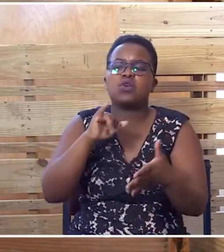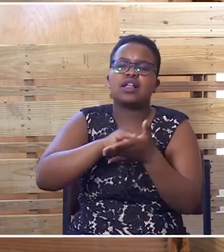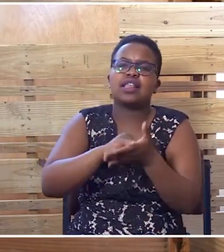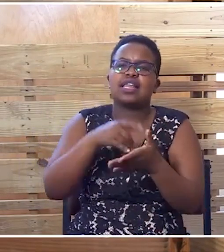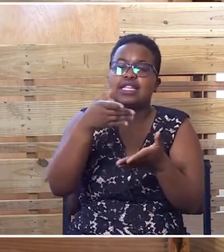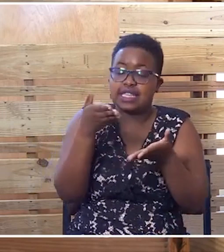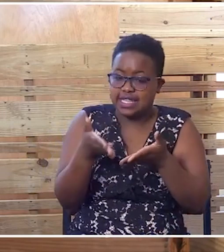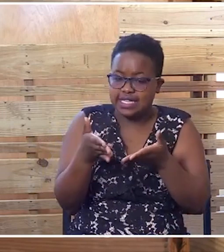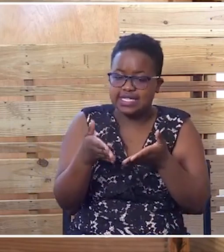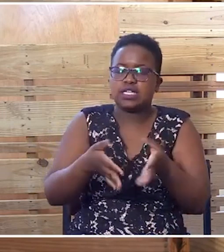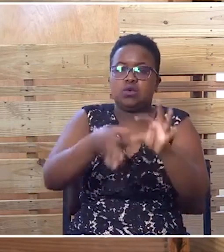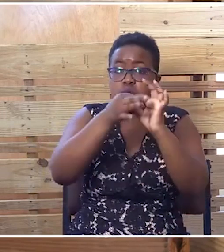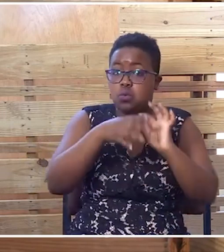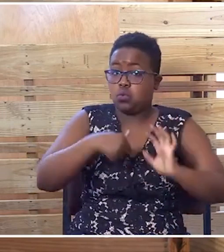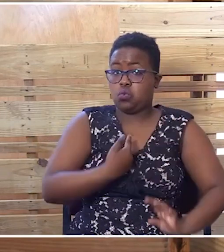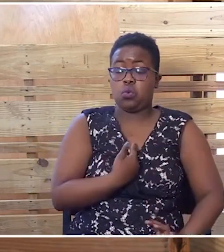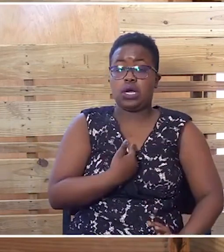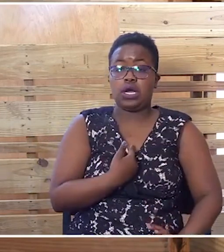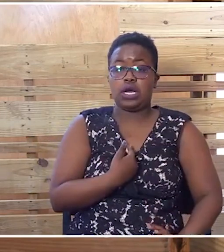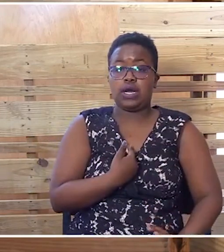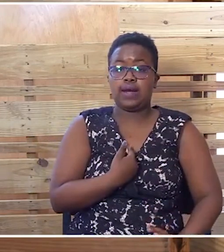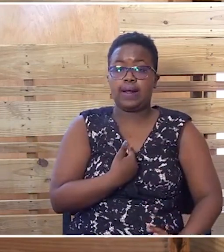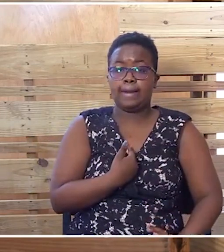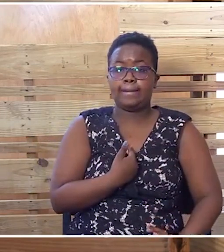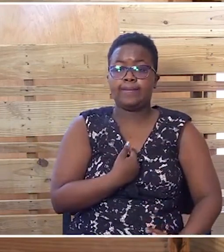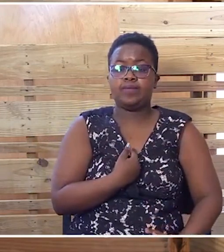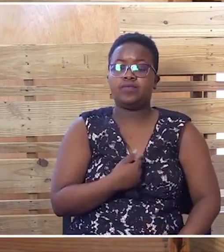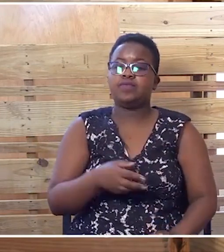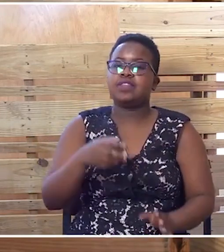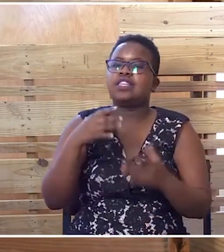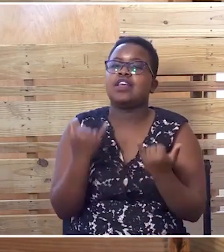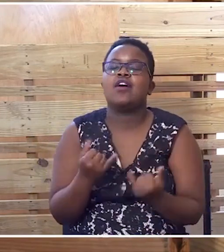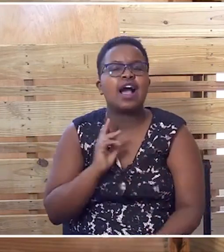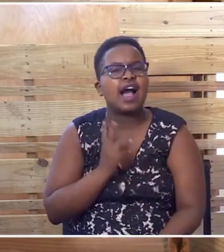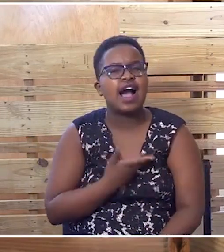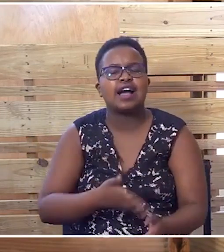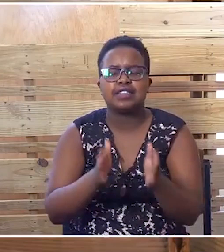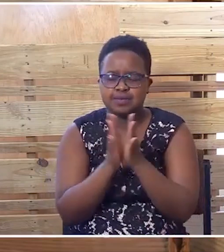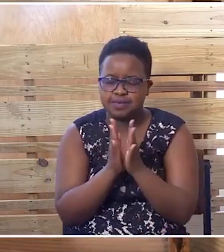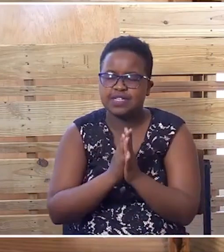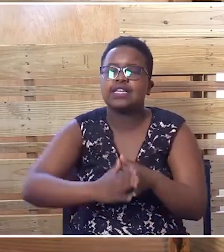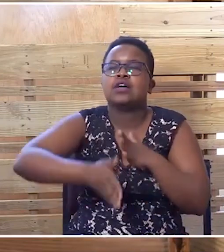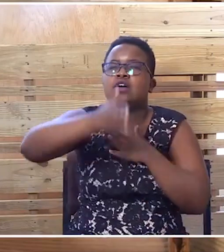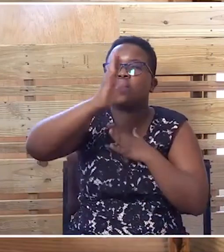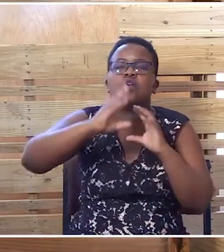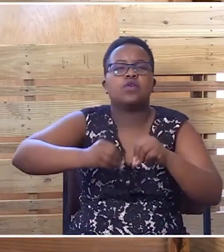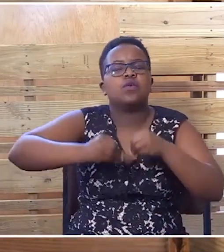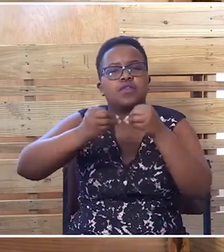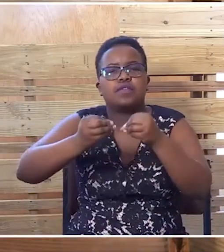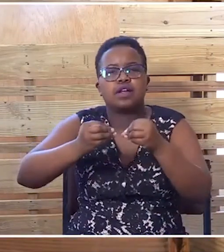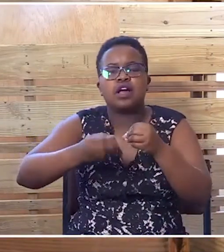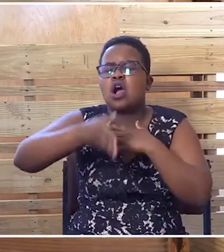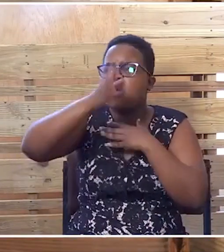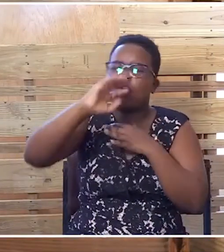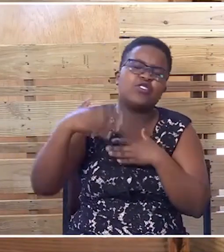can get it. That is not right, you know. So it's for us to pray that God will provide. And the Bible always tells us that God is always